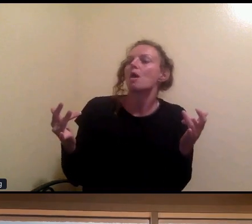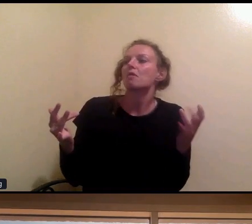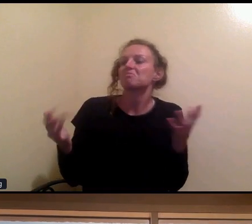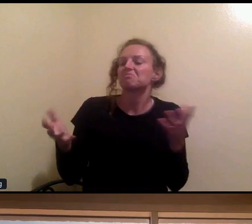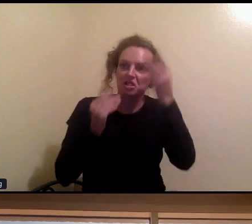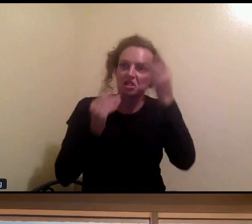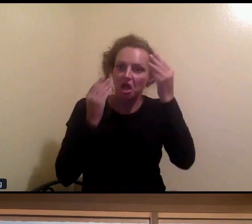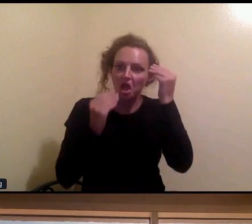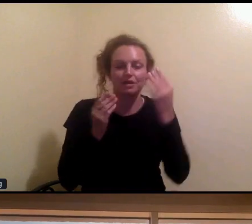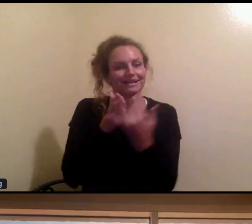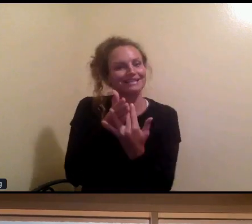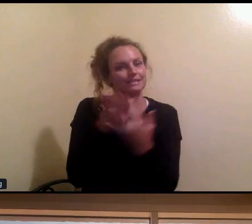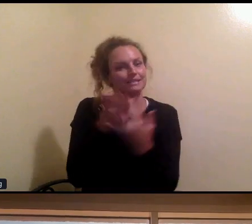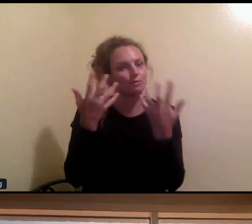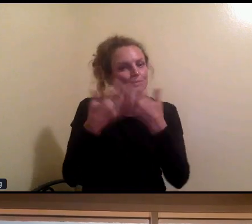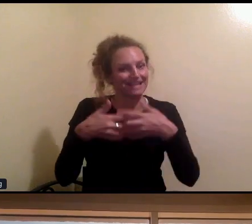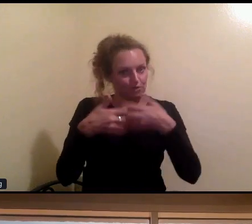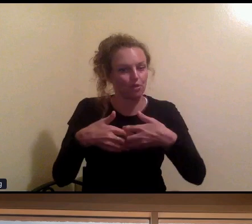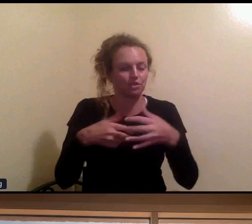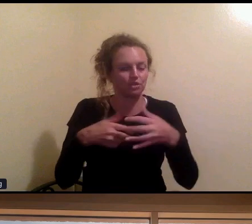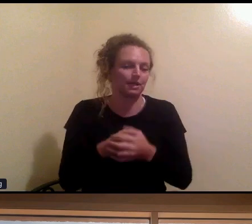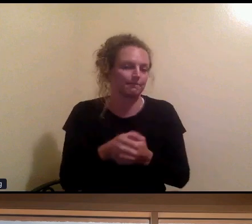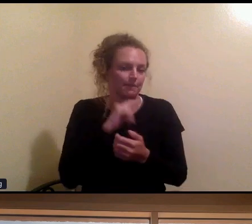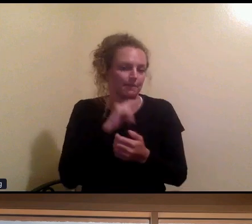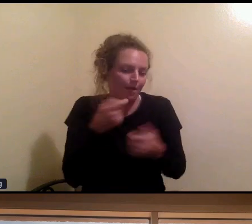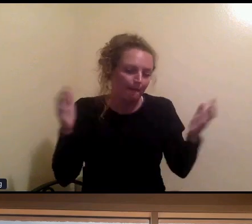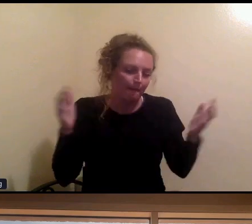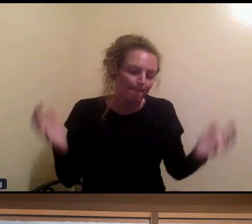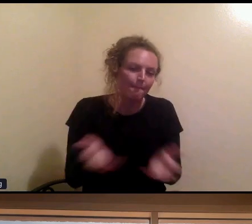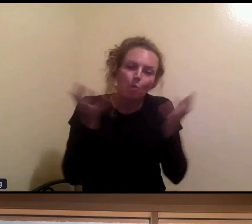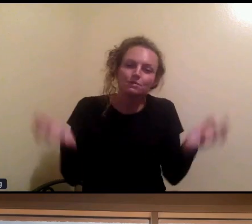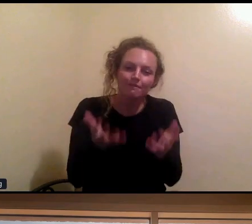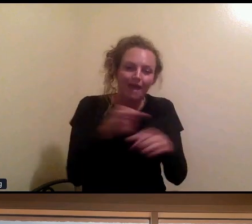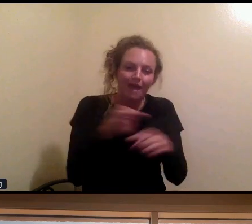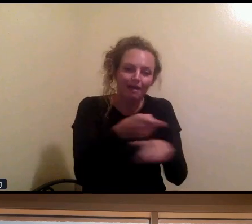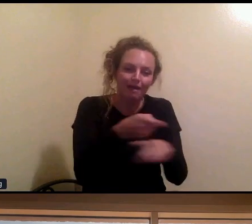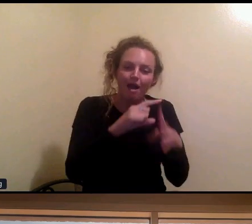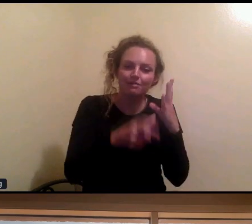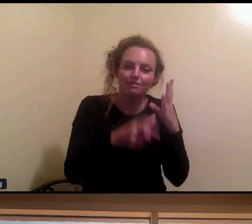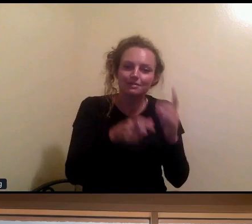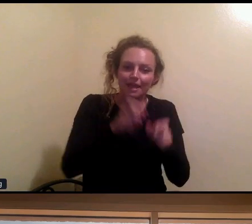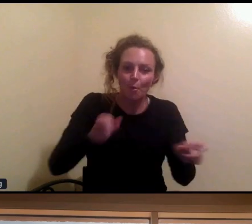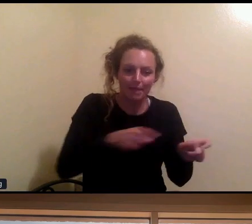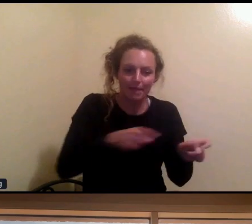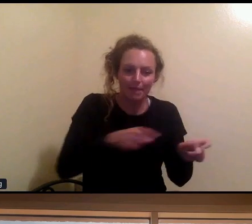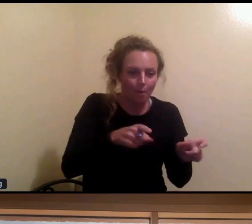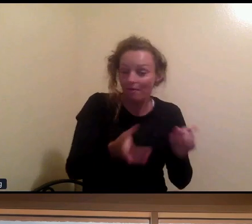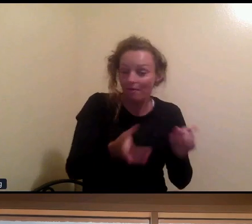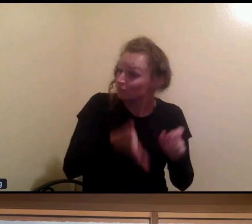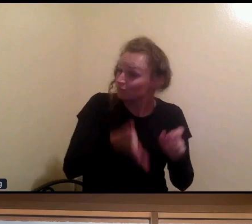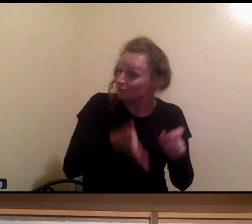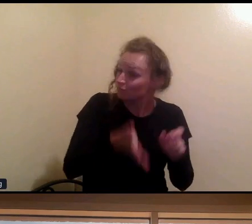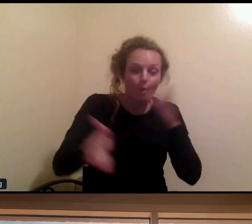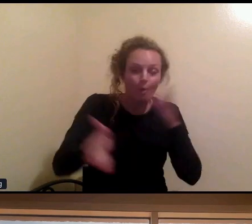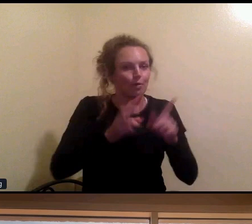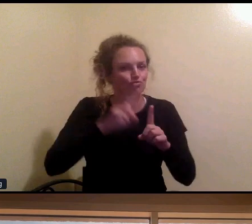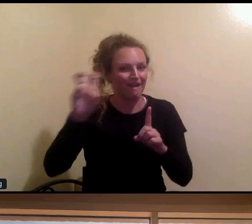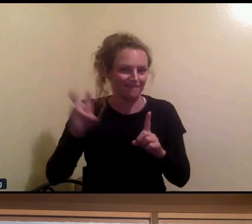disabilities to get out there and travel for all the right reasons, especially that it's good for mind, body, and soul. And oh, by the